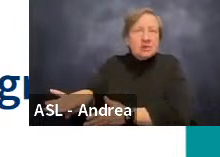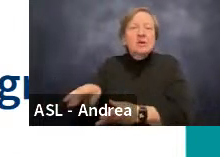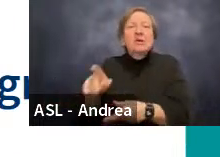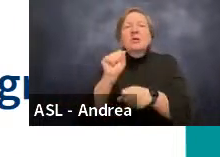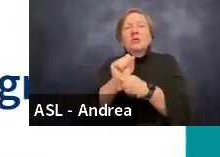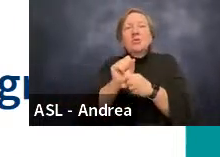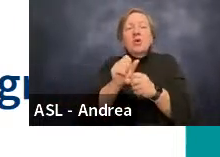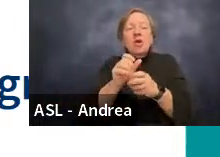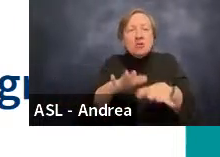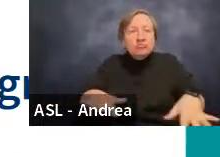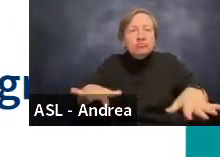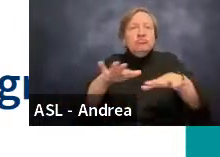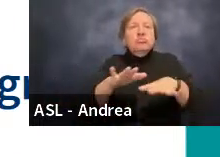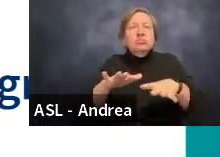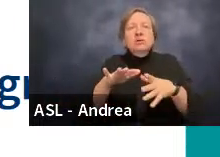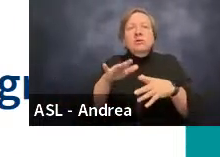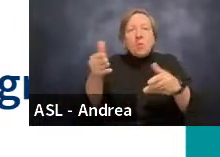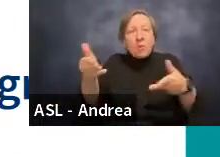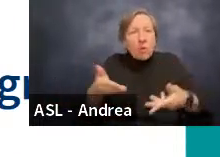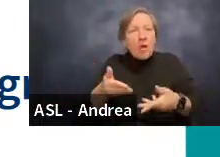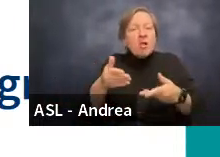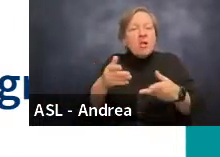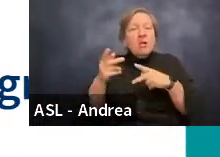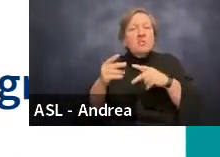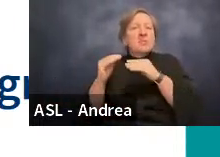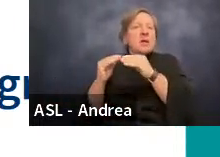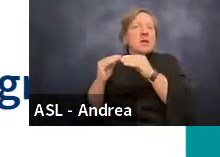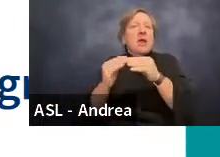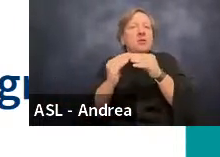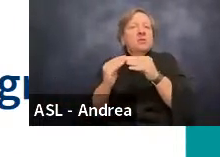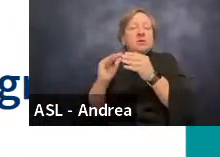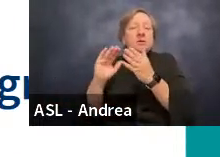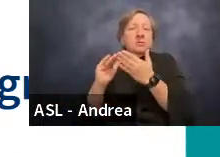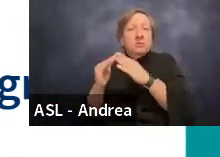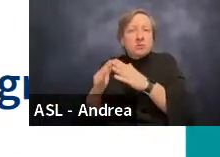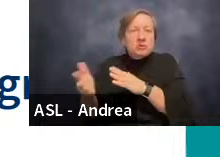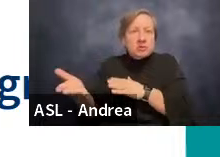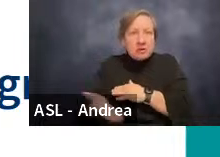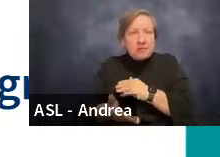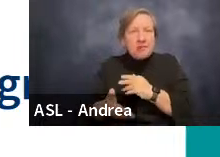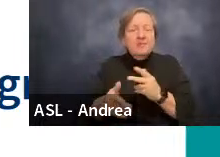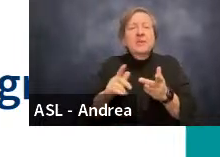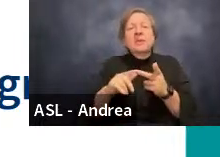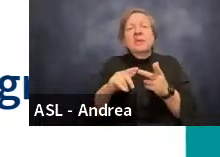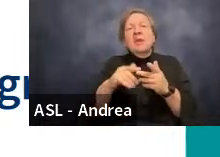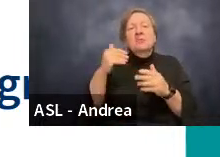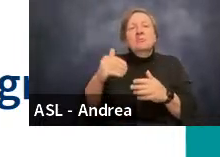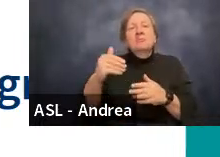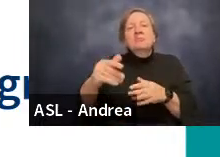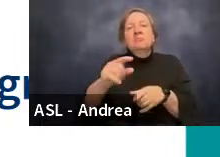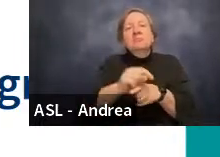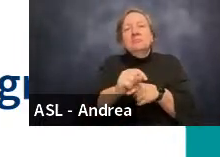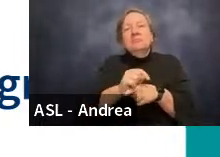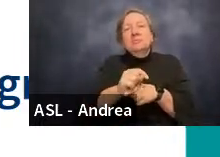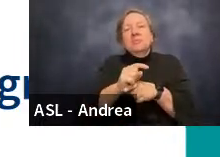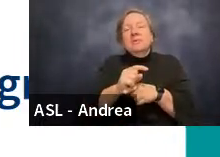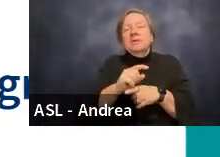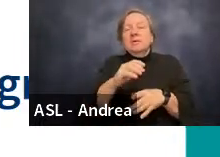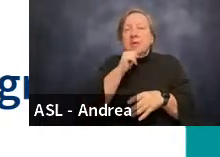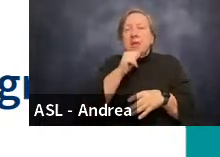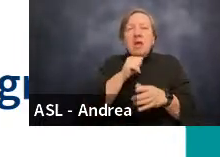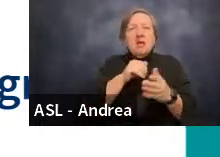workplace welcoming to equity priority members, community members, and periodic training dedicated to